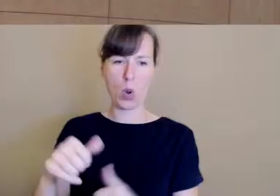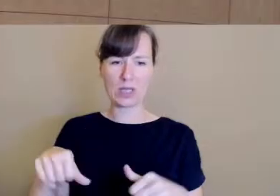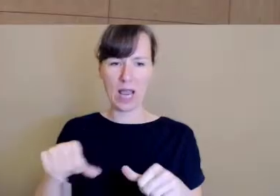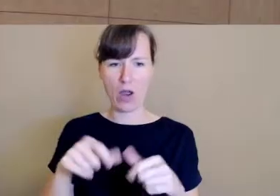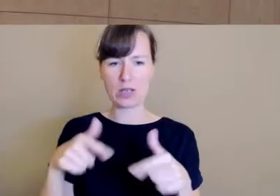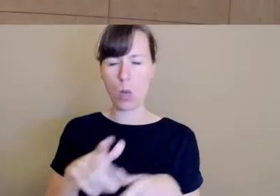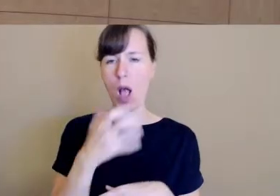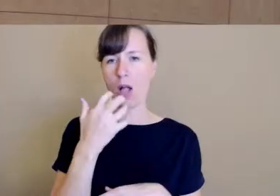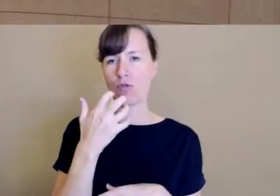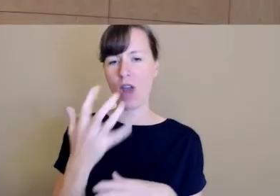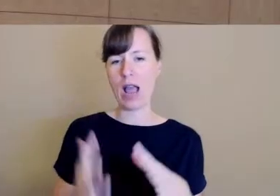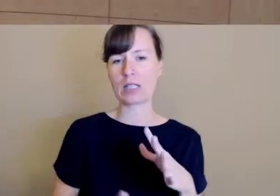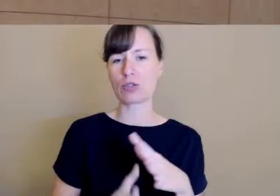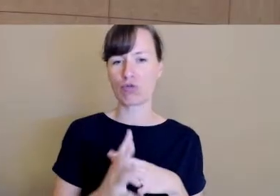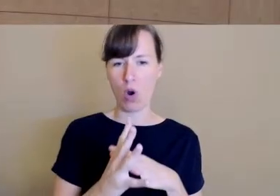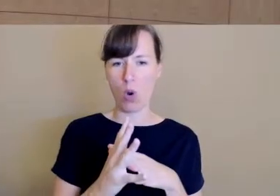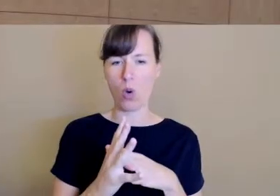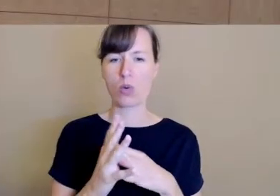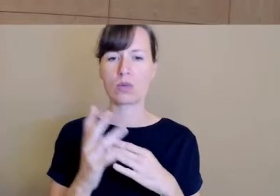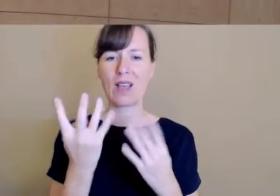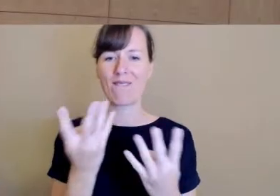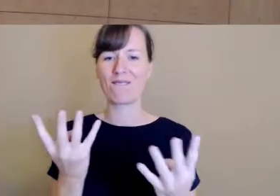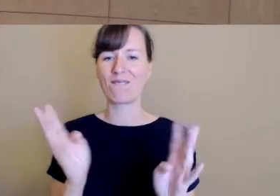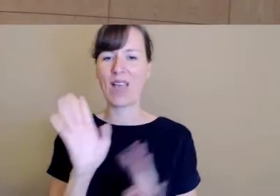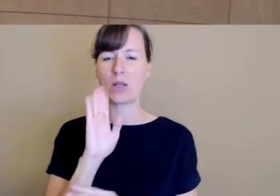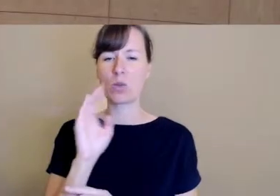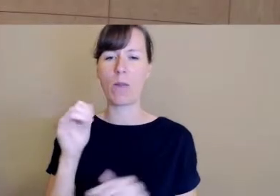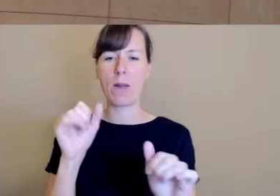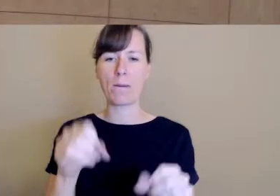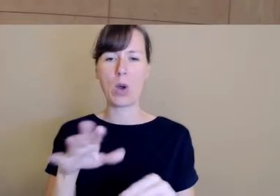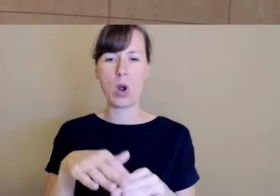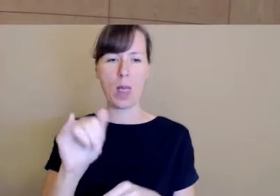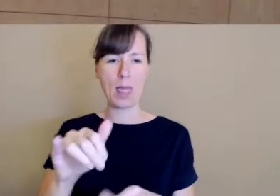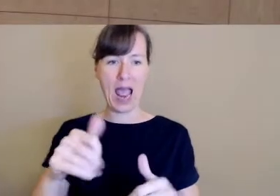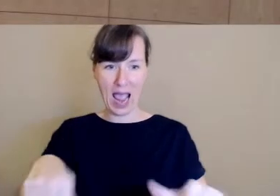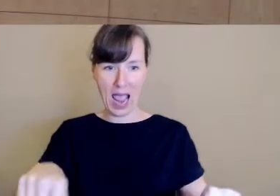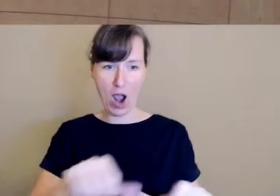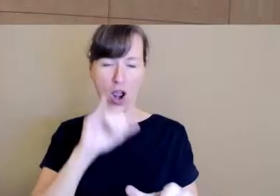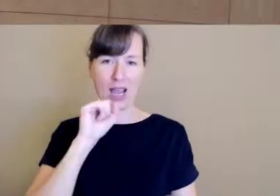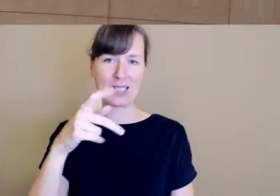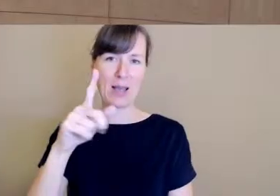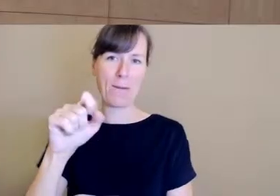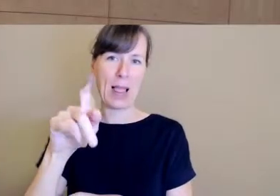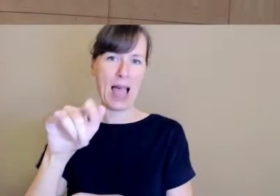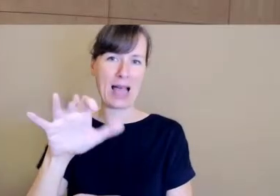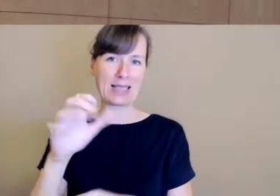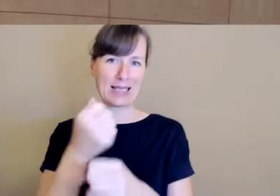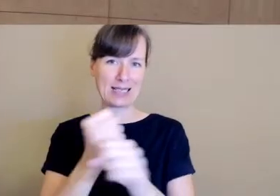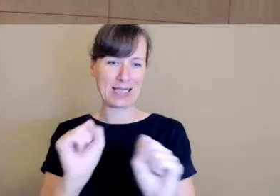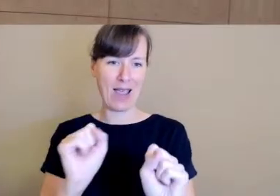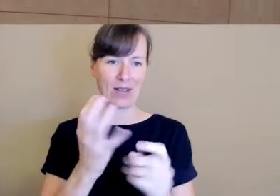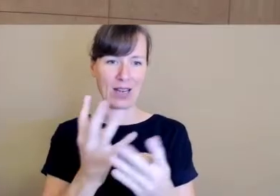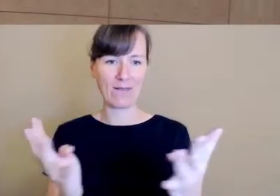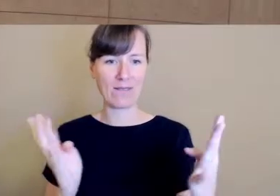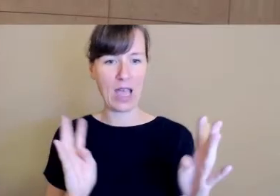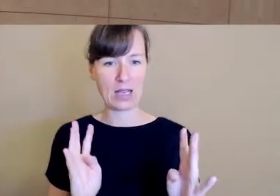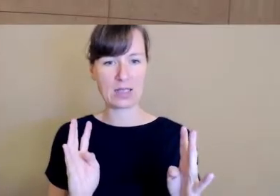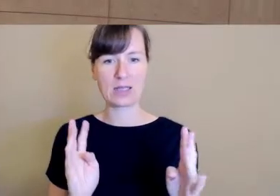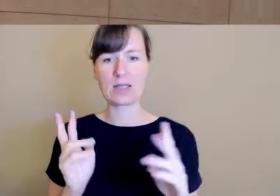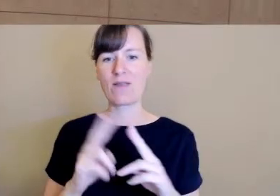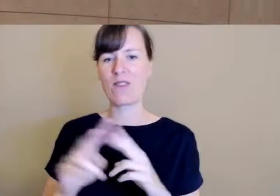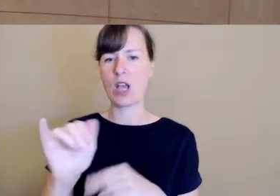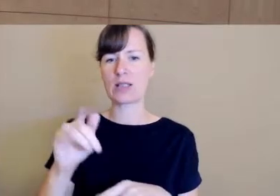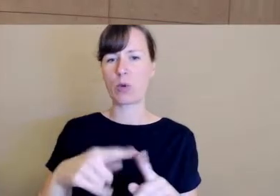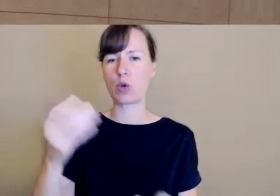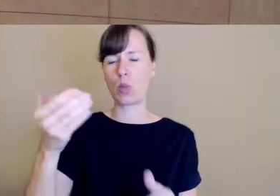fence, very similar to the previous safety fence that was out there that was bright orange in color. However, the same type of fence is available